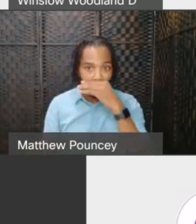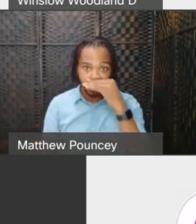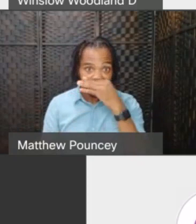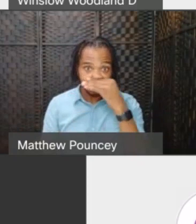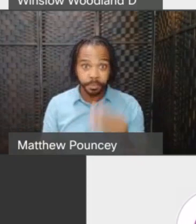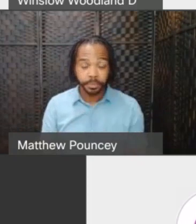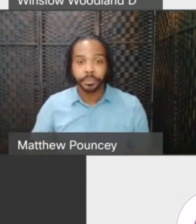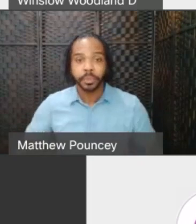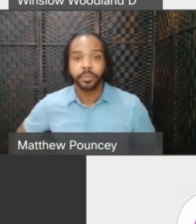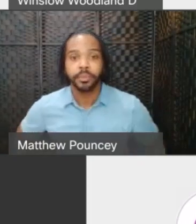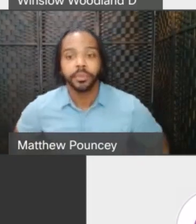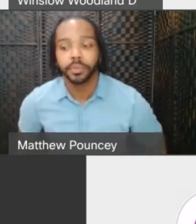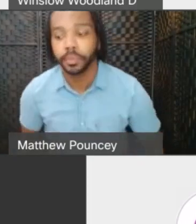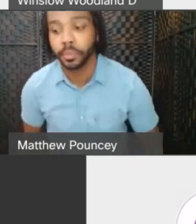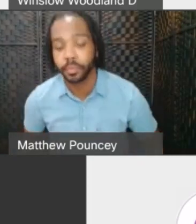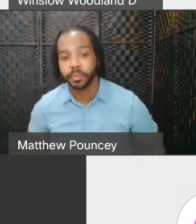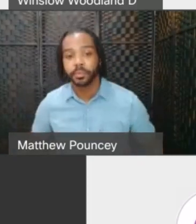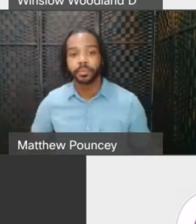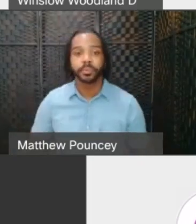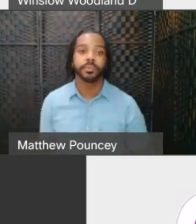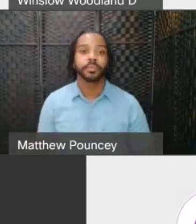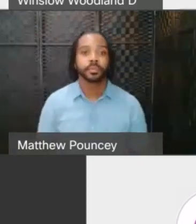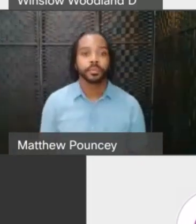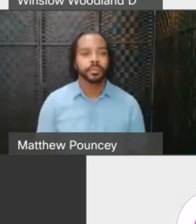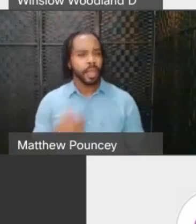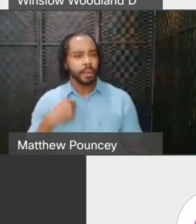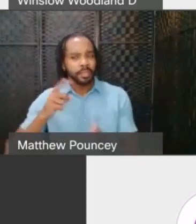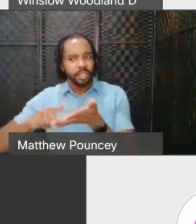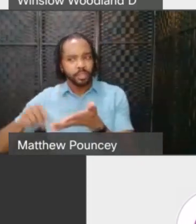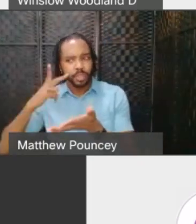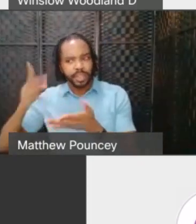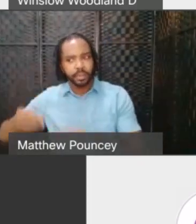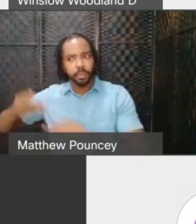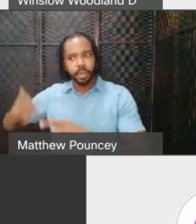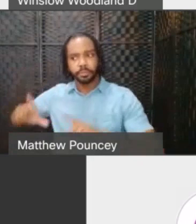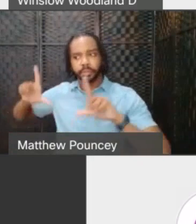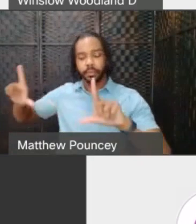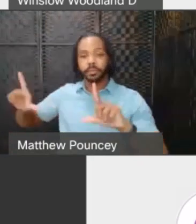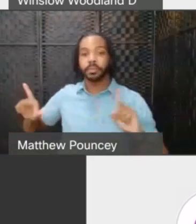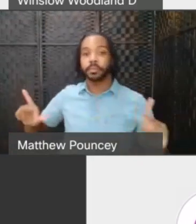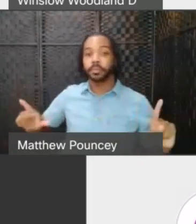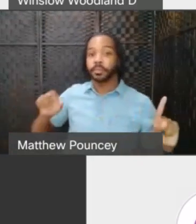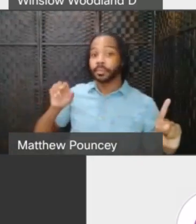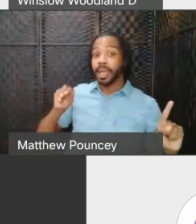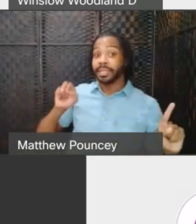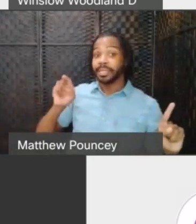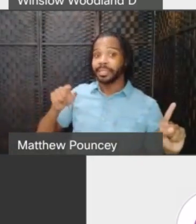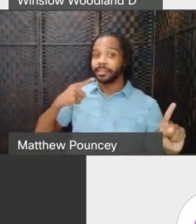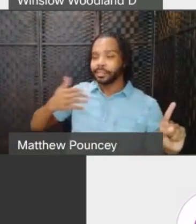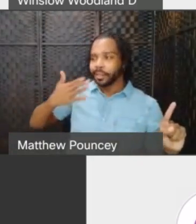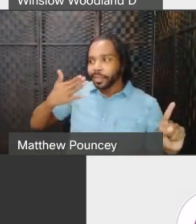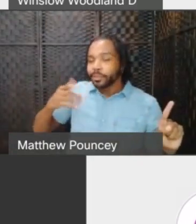Let me see if I can pull up that Thank you. regulation that I just Meanwhile, there's a TME question. So,